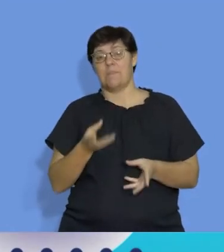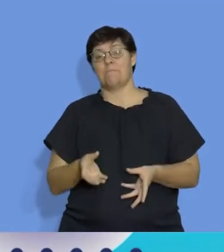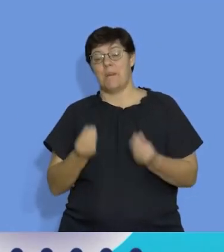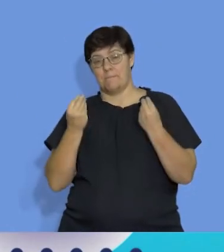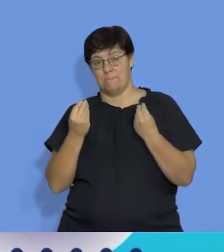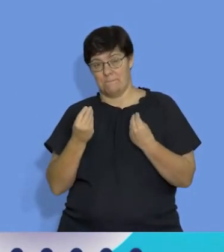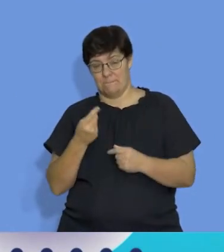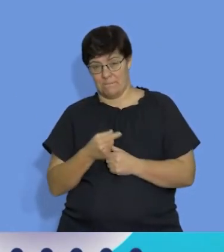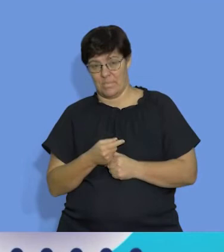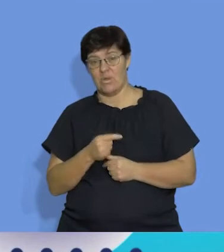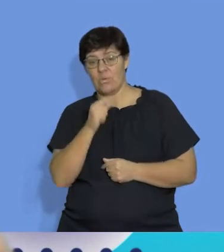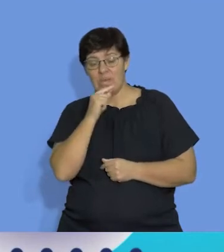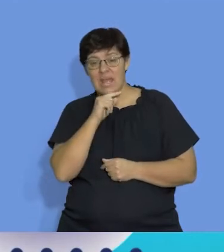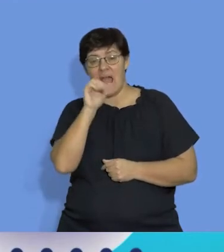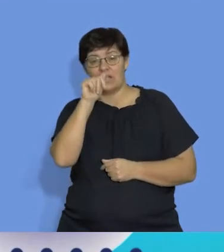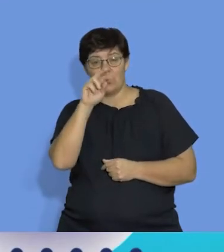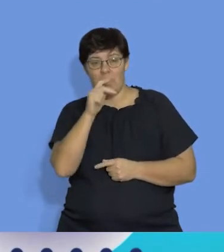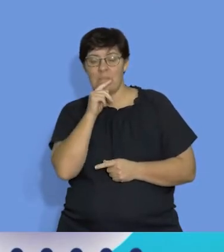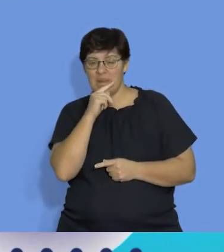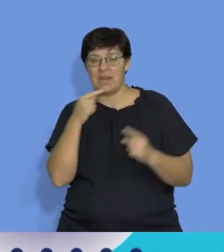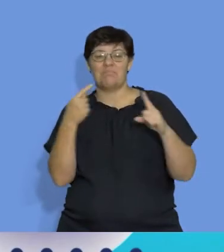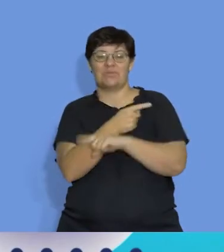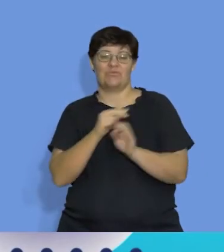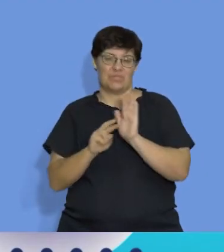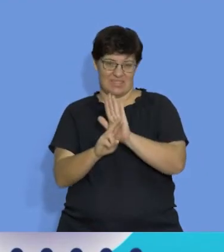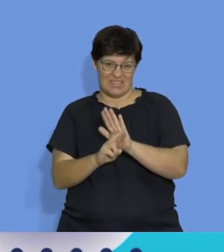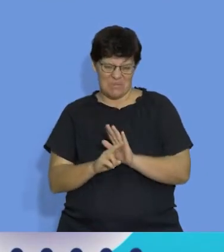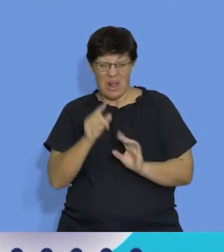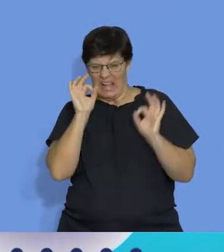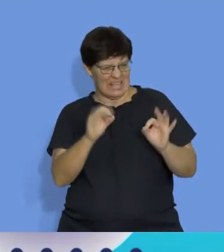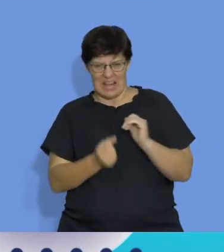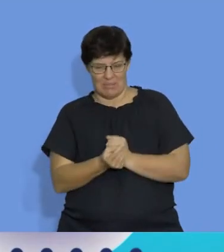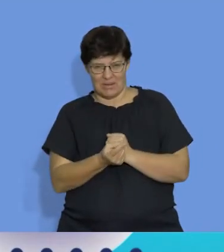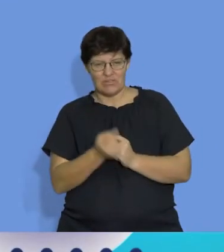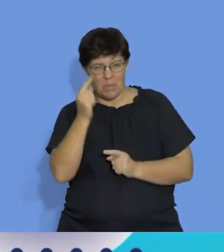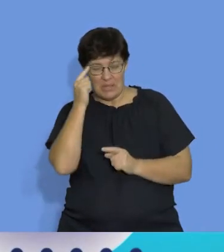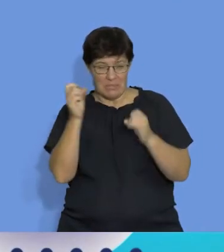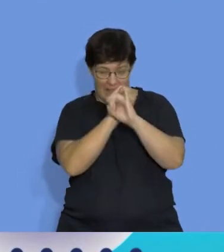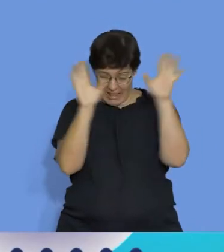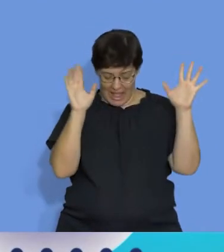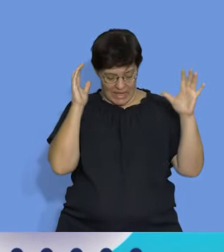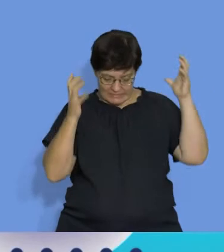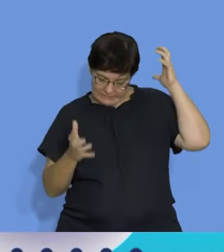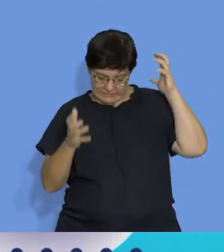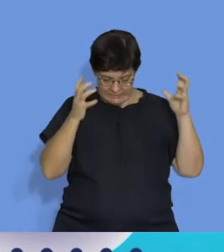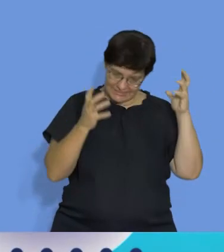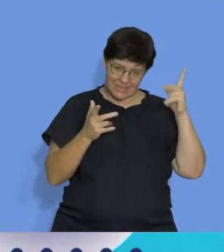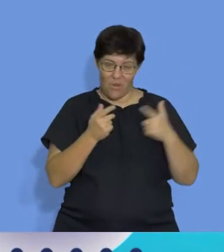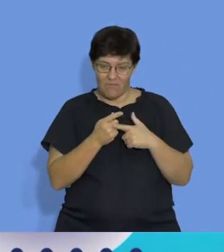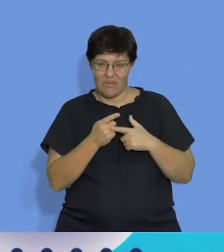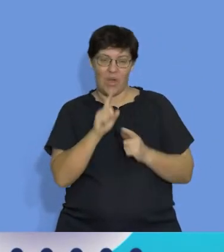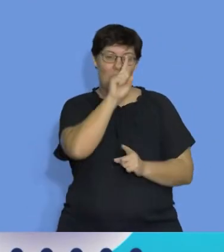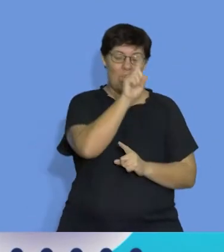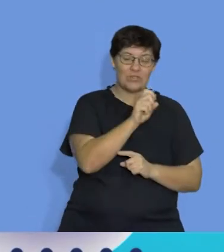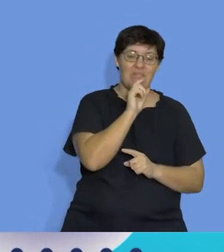the atom of iron, which is a misrepresentation of what exactly is happening. So pay careful attention to the actual species. The question may